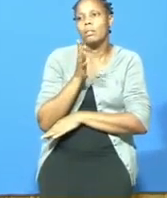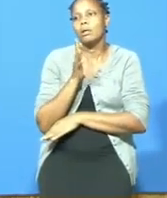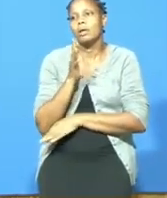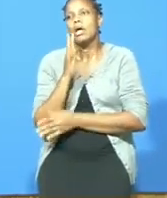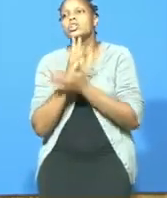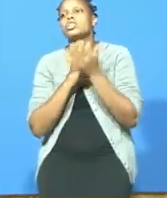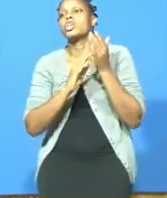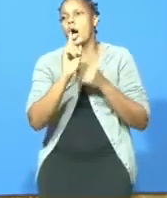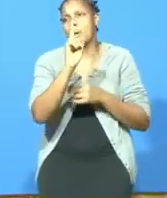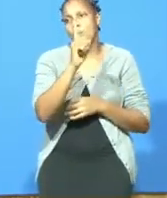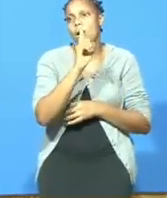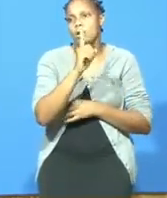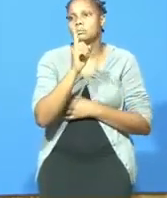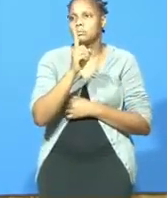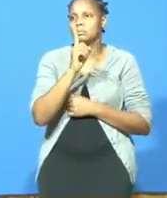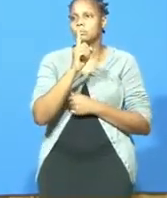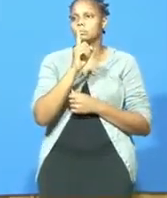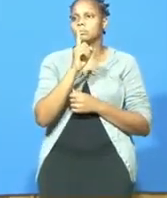Somebody